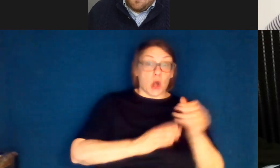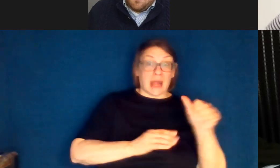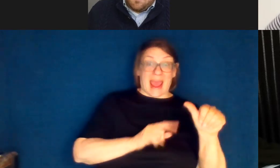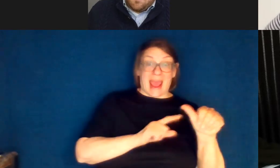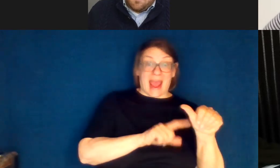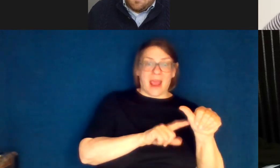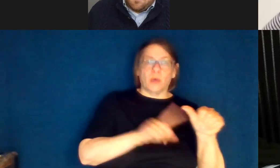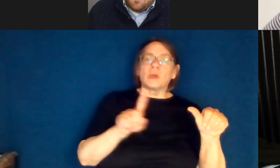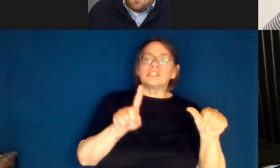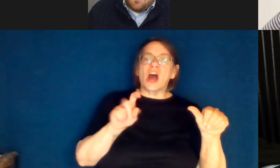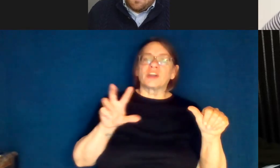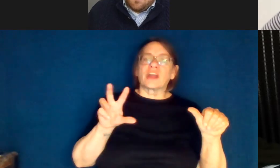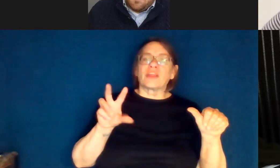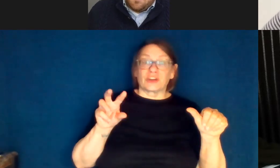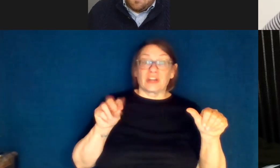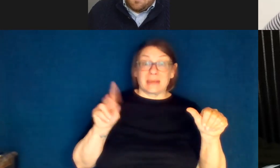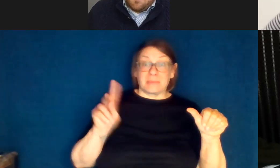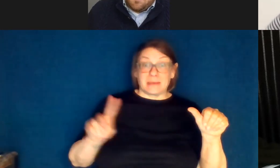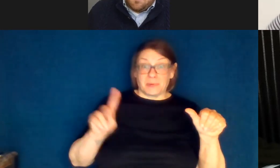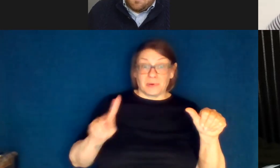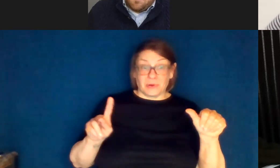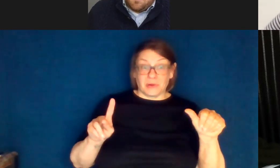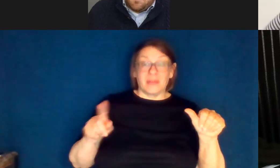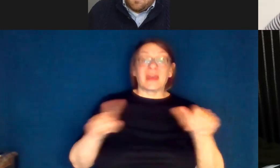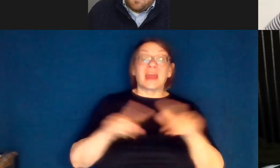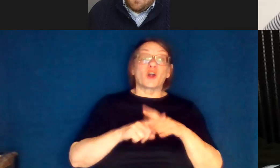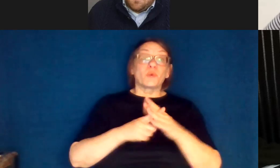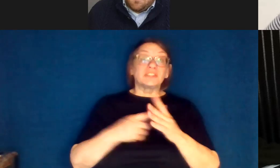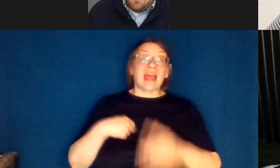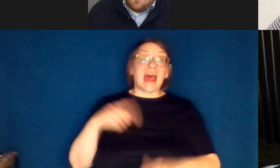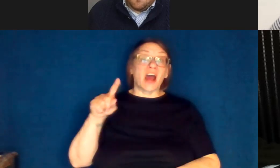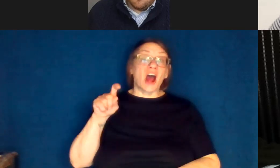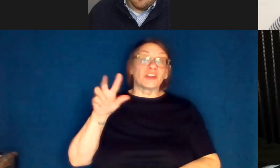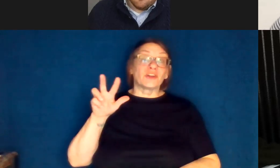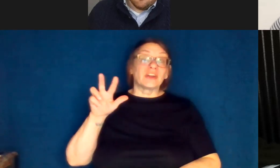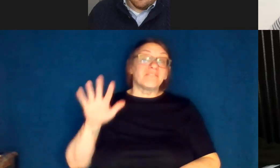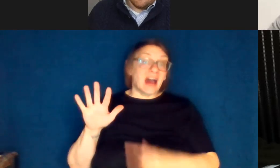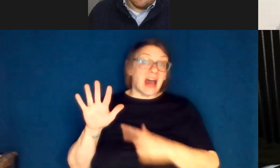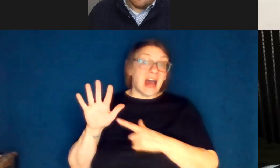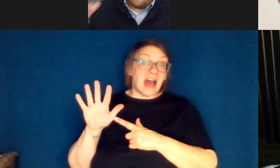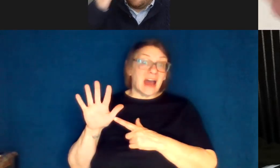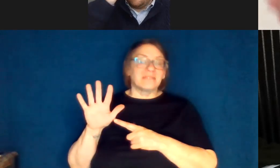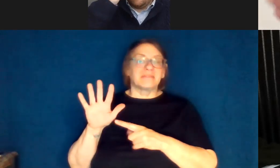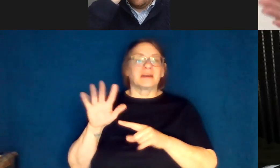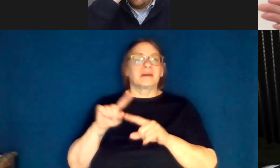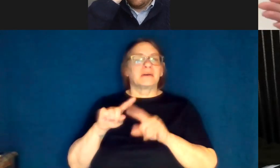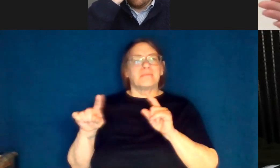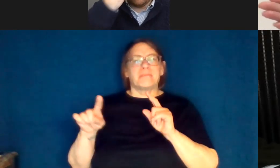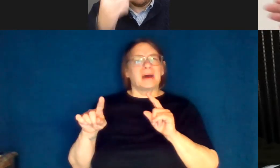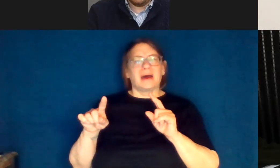was 130 people. They had originally had 135, but there were